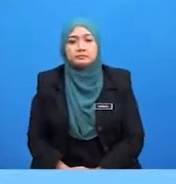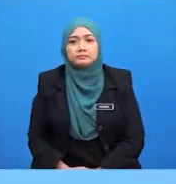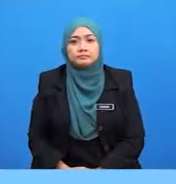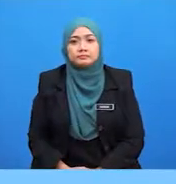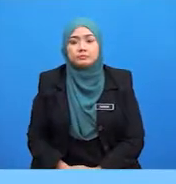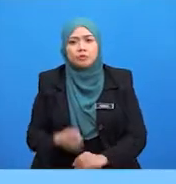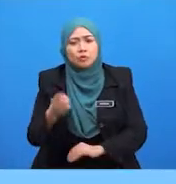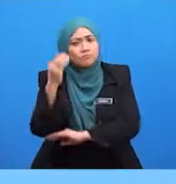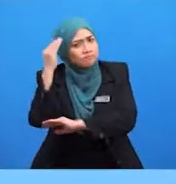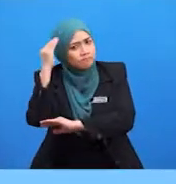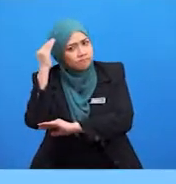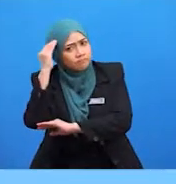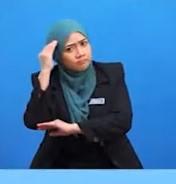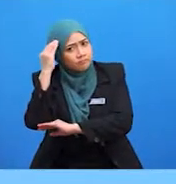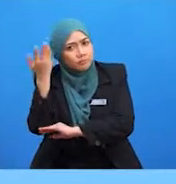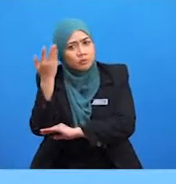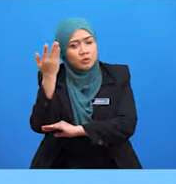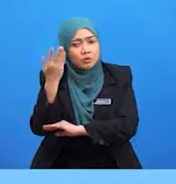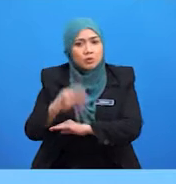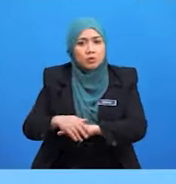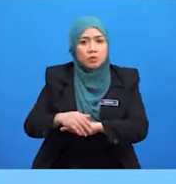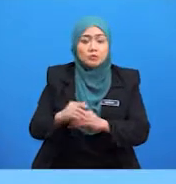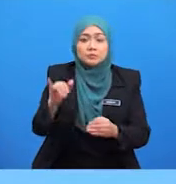Don't you think it sounds like a day in a theme park?